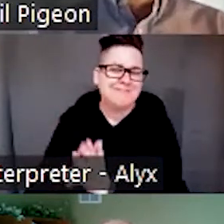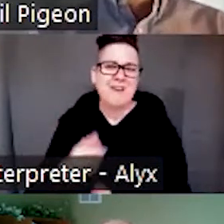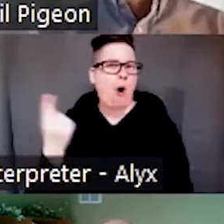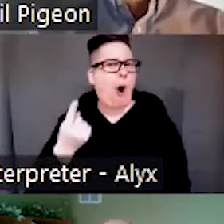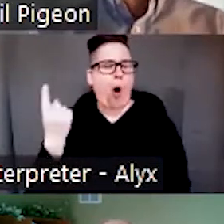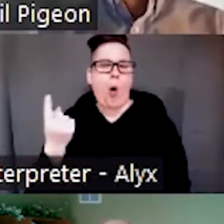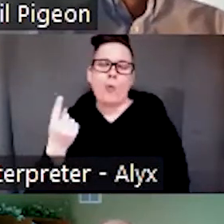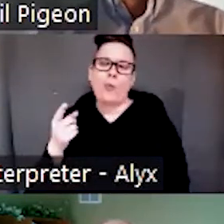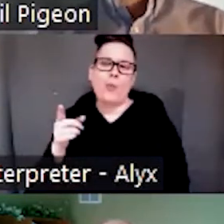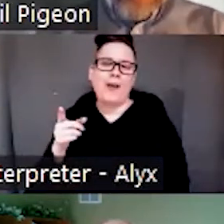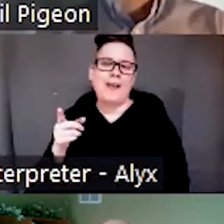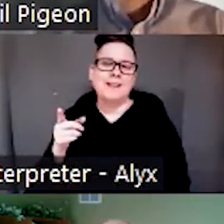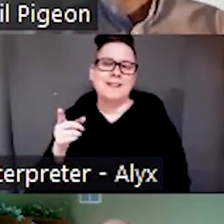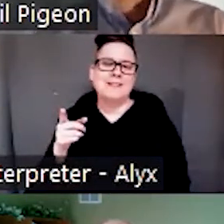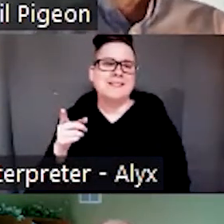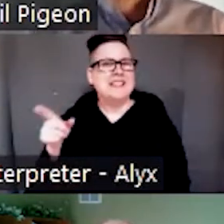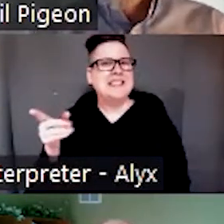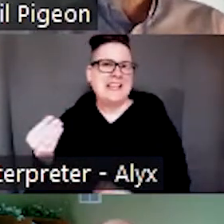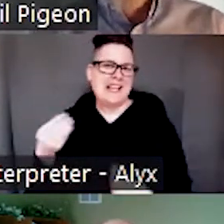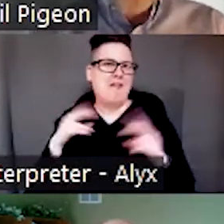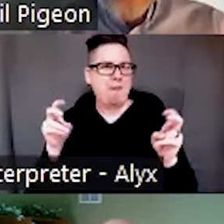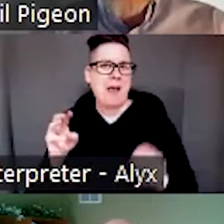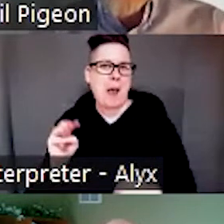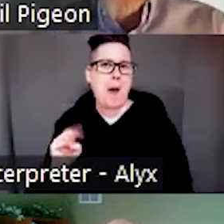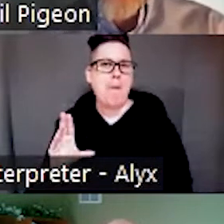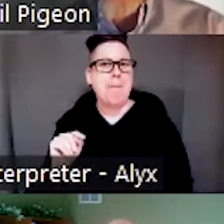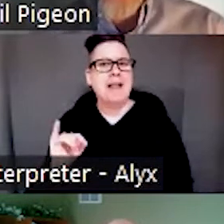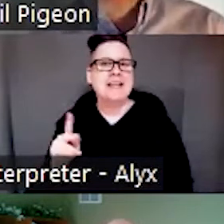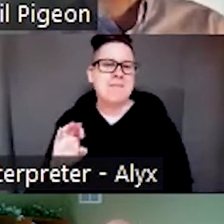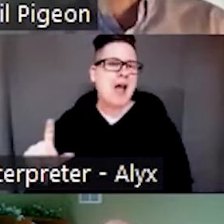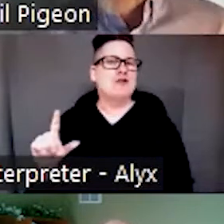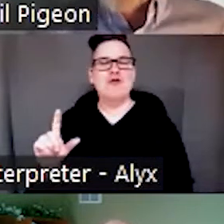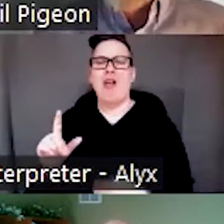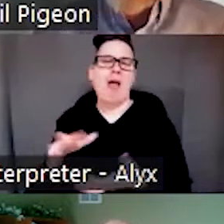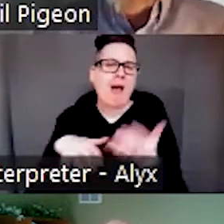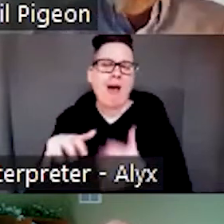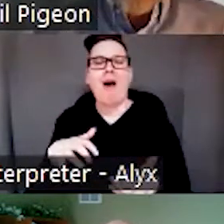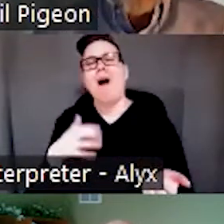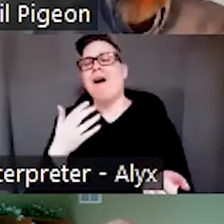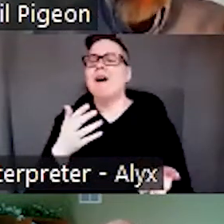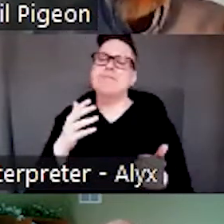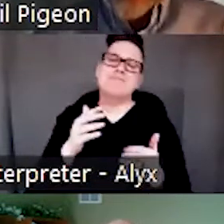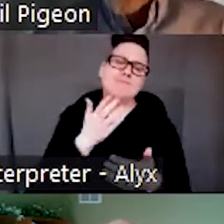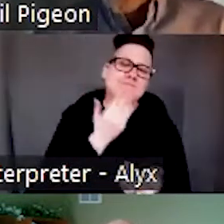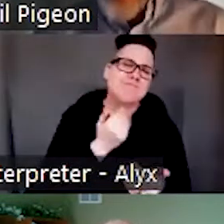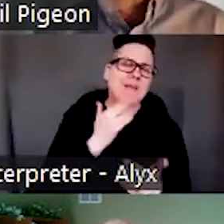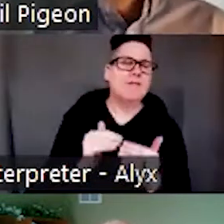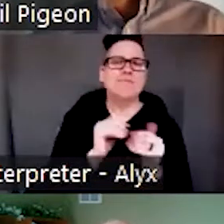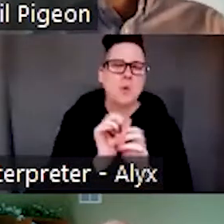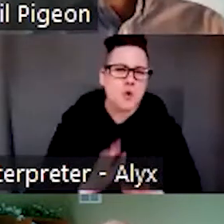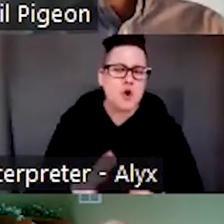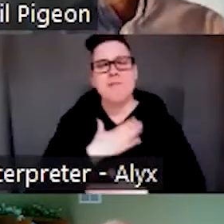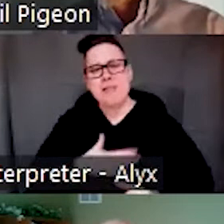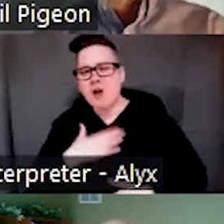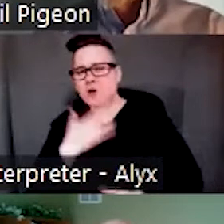with a multi-dimensional, mix of collegiality, generosity, and humor. It is again my great pleasure to now